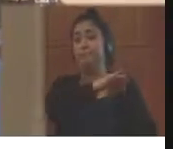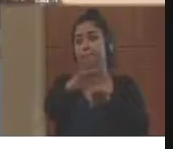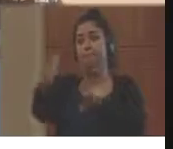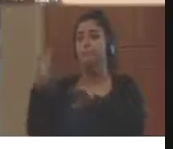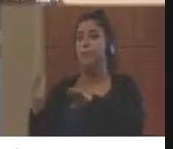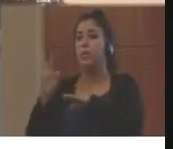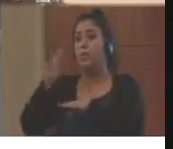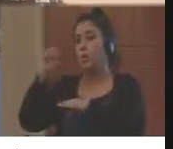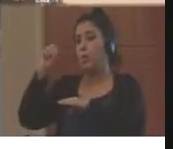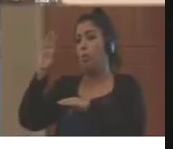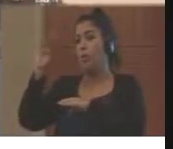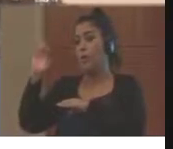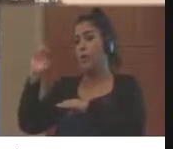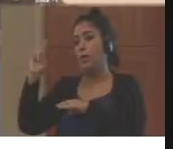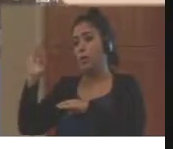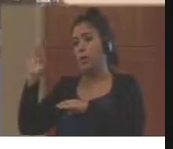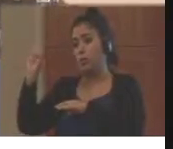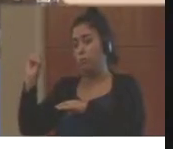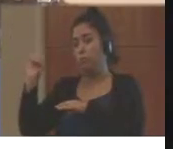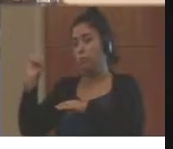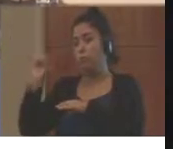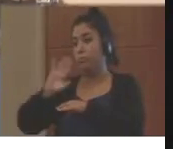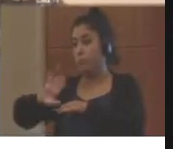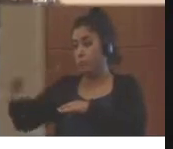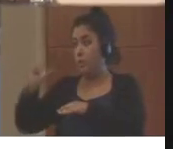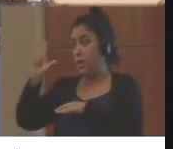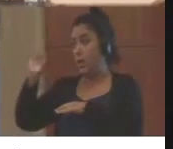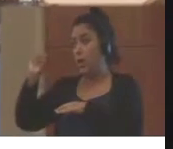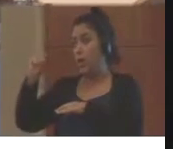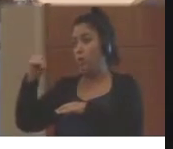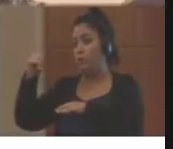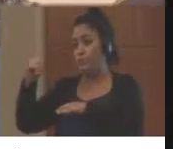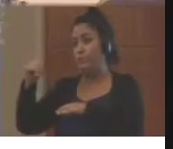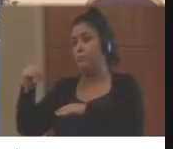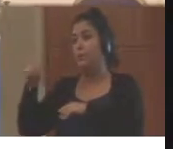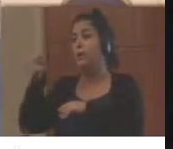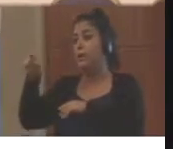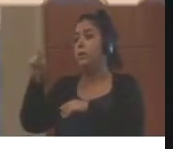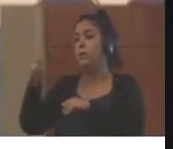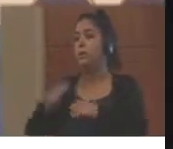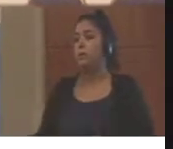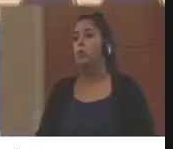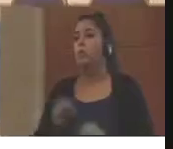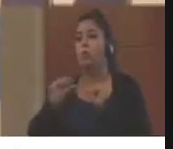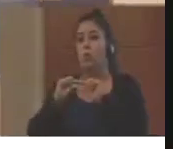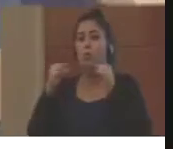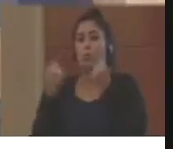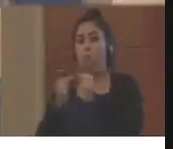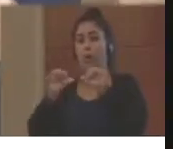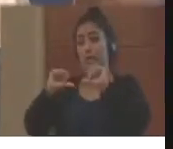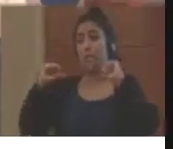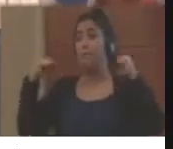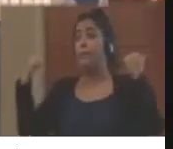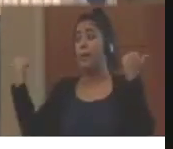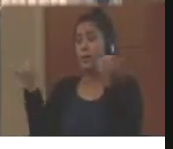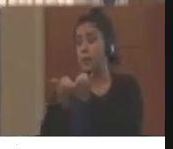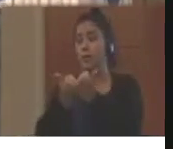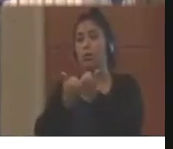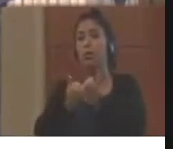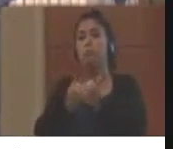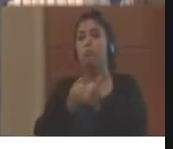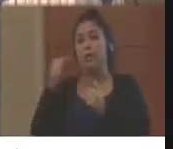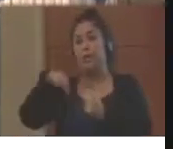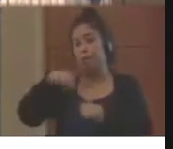And I invite Mr. Roberto Leon, who represents the group of parliamentaries that have worked